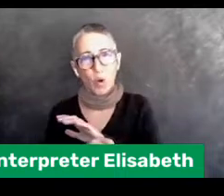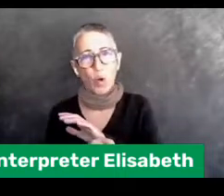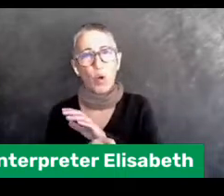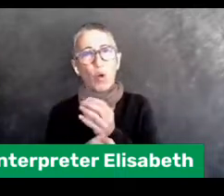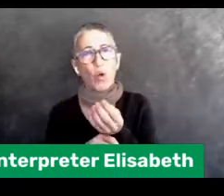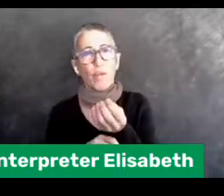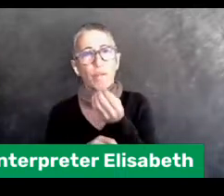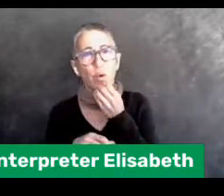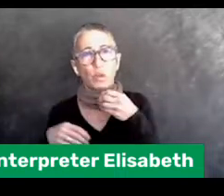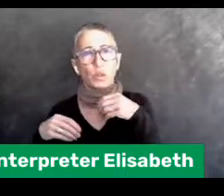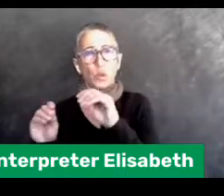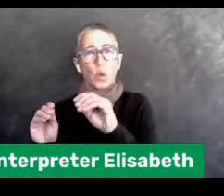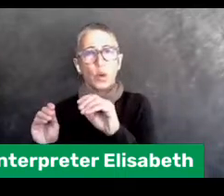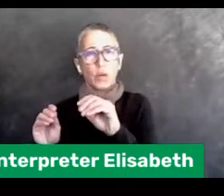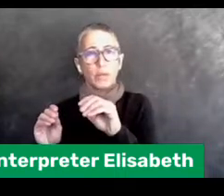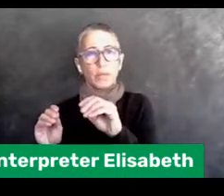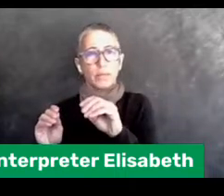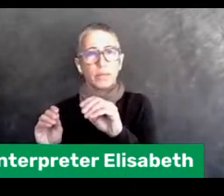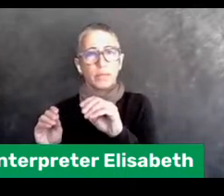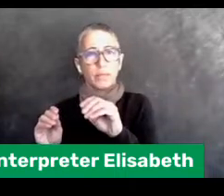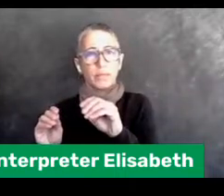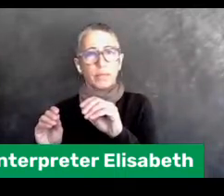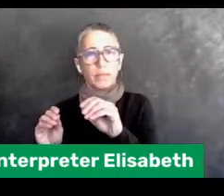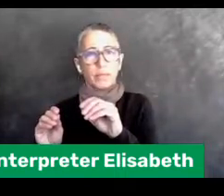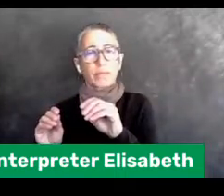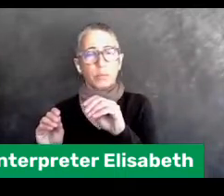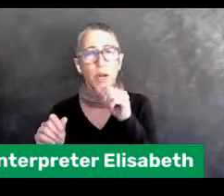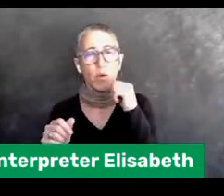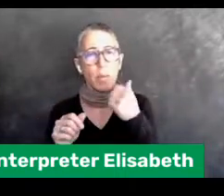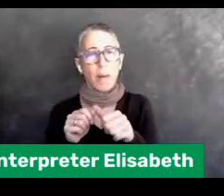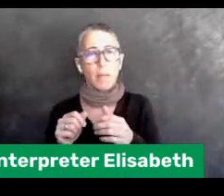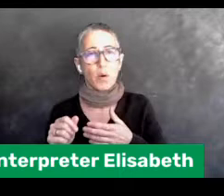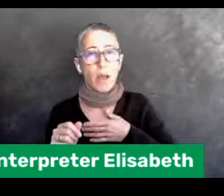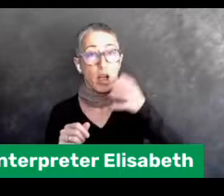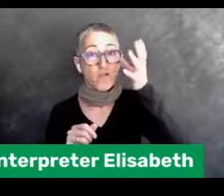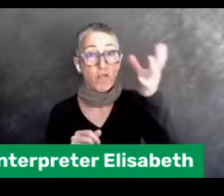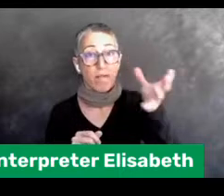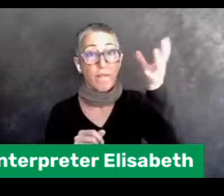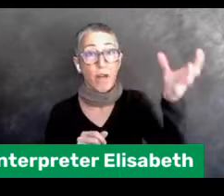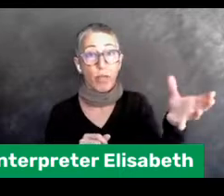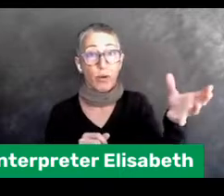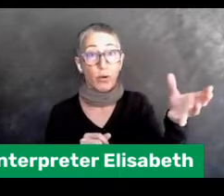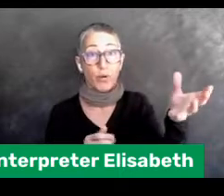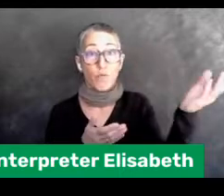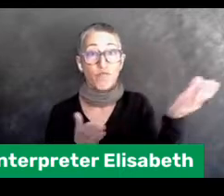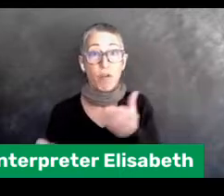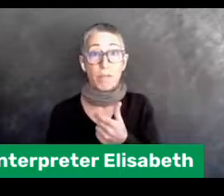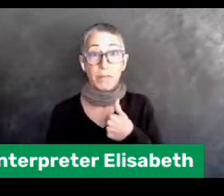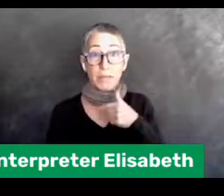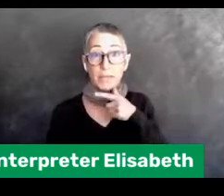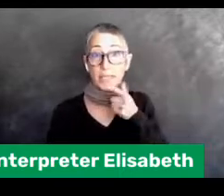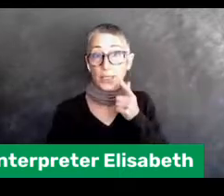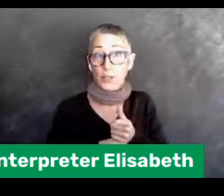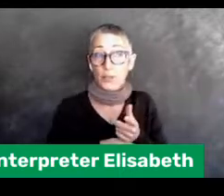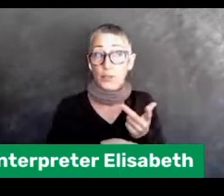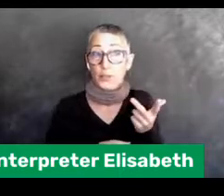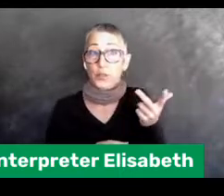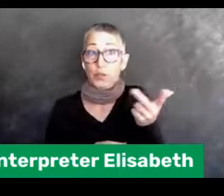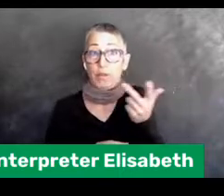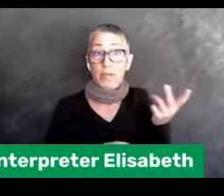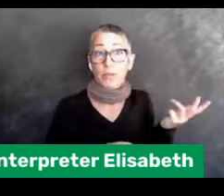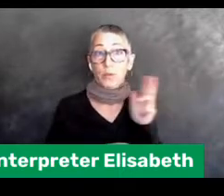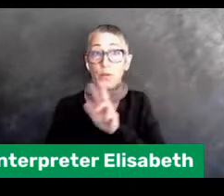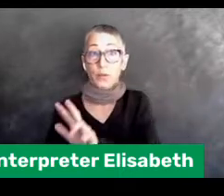up. However, I do remember my grandfather taking my sister and I to the corner store on Central and